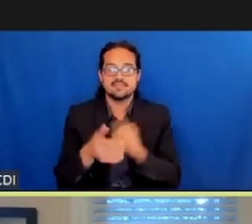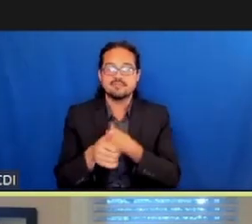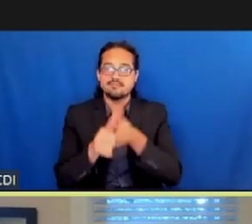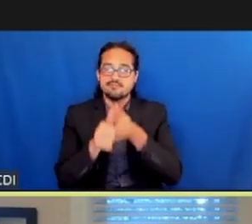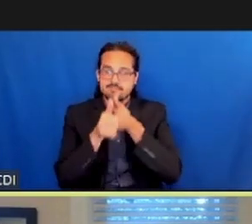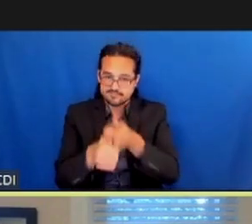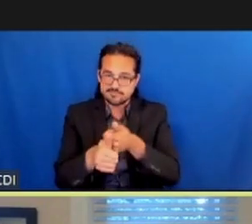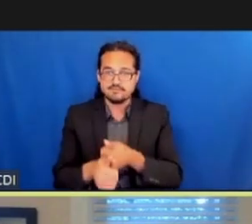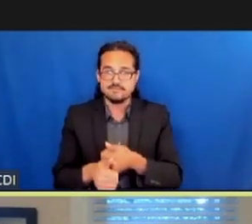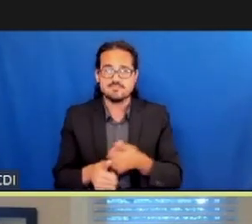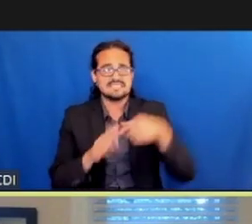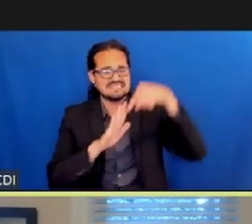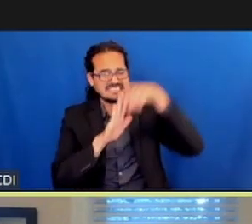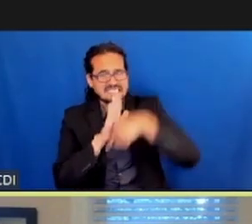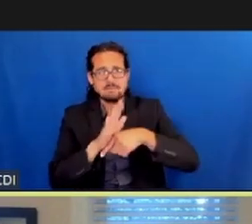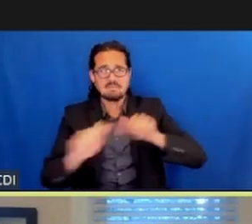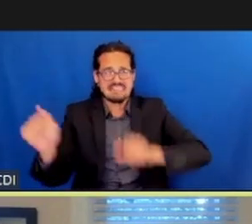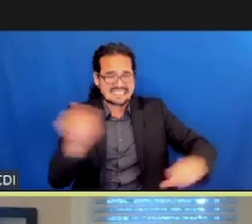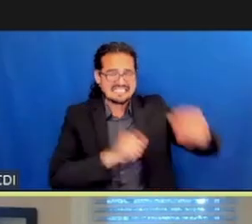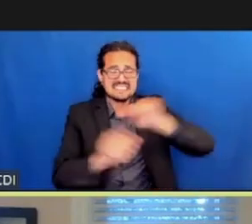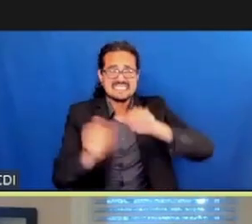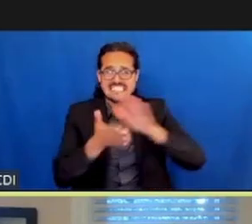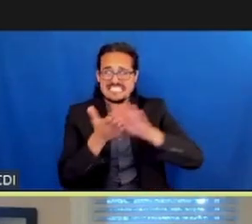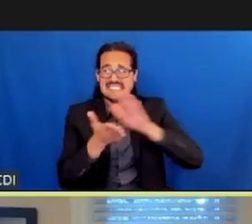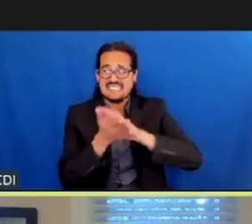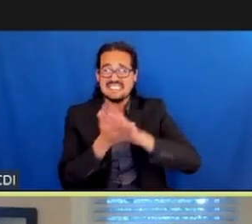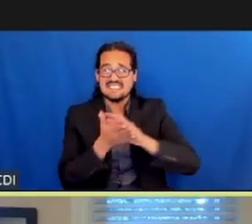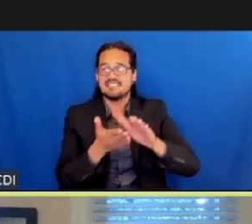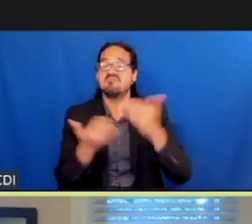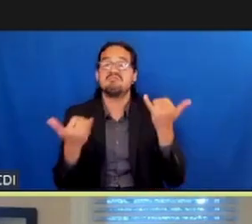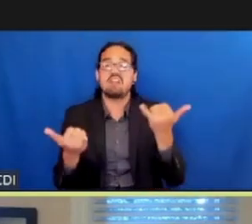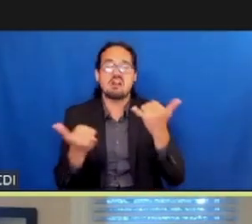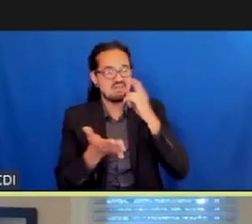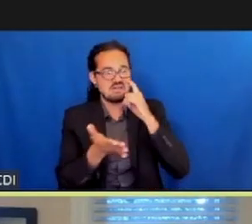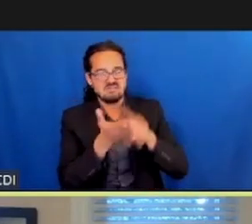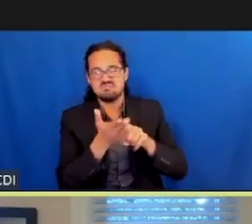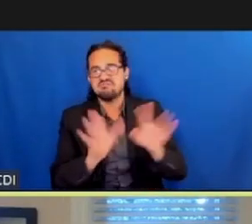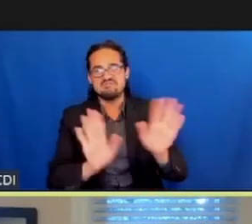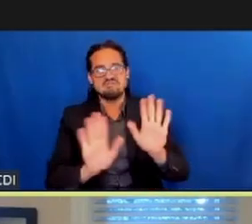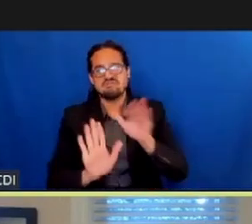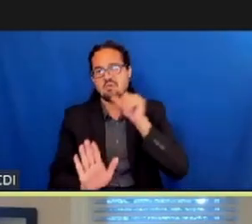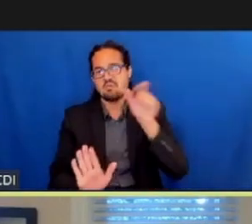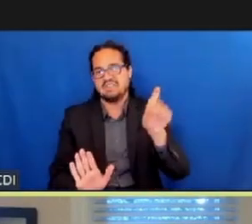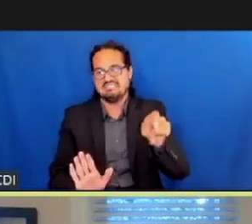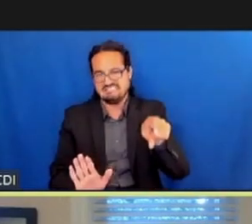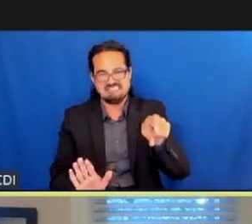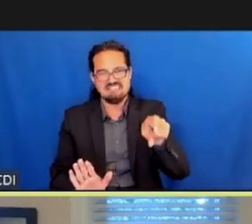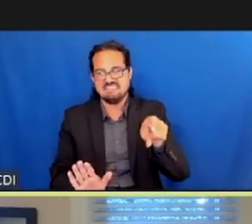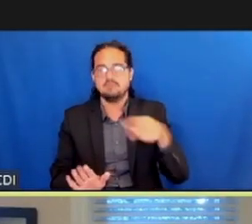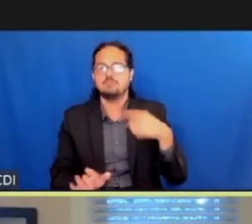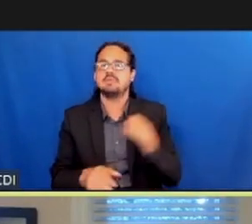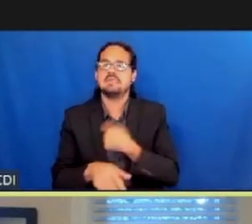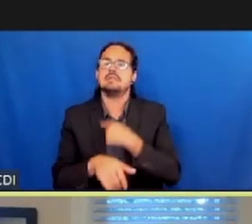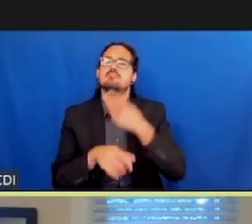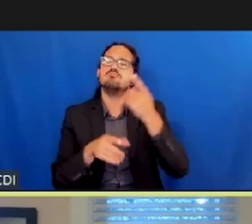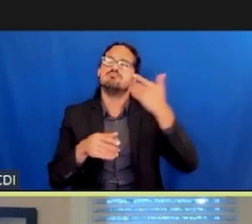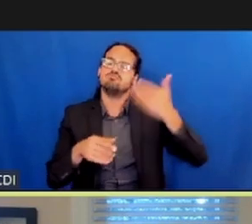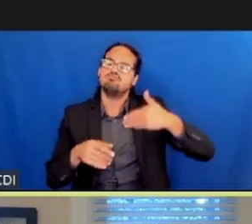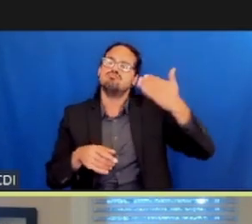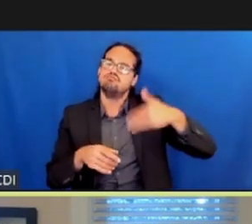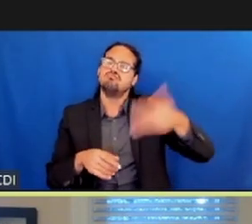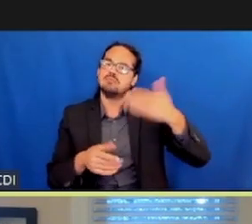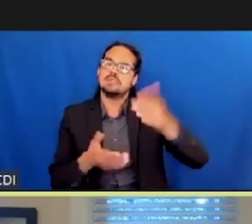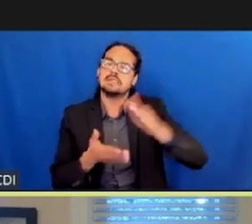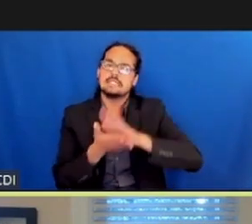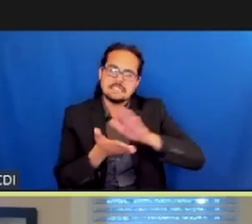is gone. Those days are gone. It's just the regular cleaning, but we are working with the schools to ensure enhanced ventilation, especially as we prepare to move